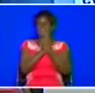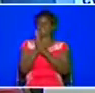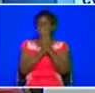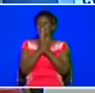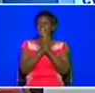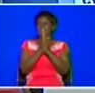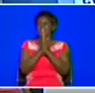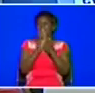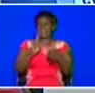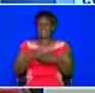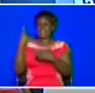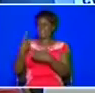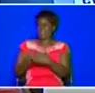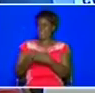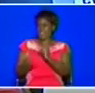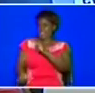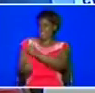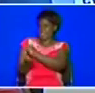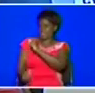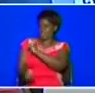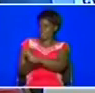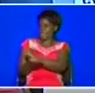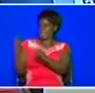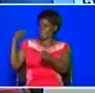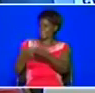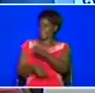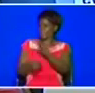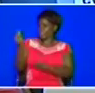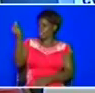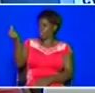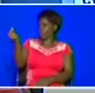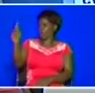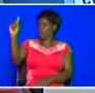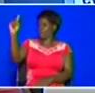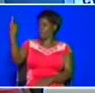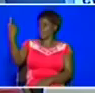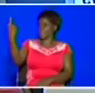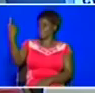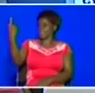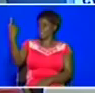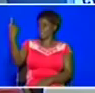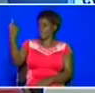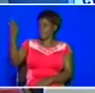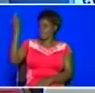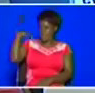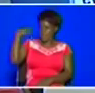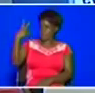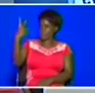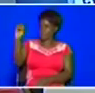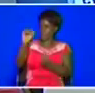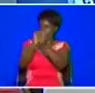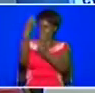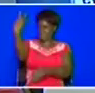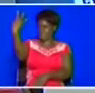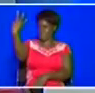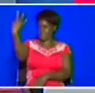so then let's break this down a little bit more. First of all, it means we go back to 2013,